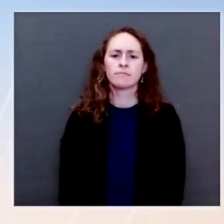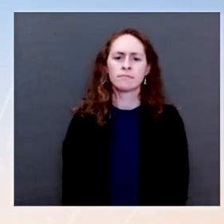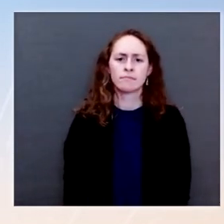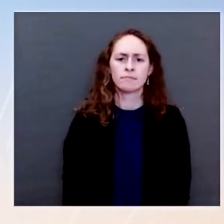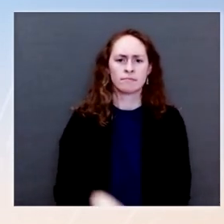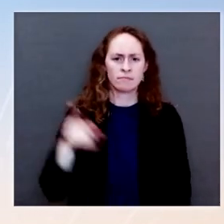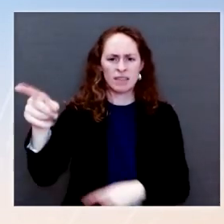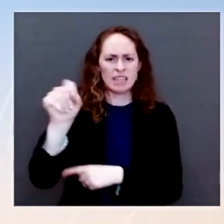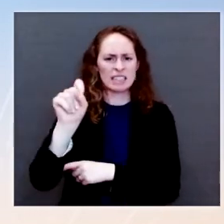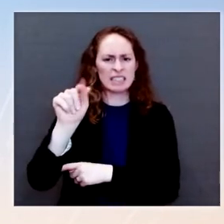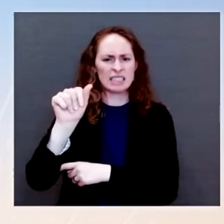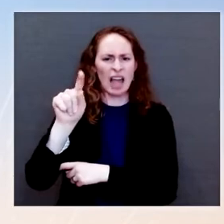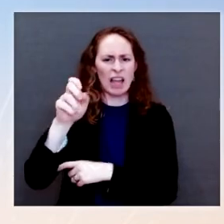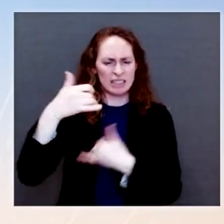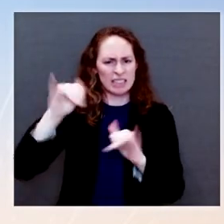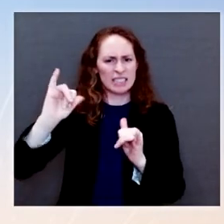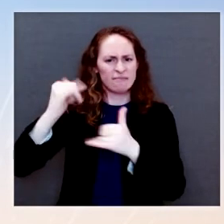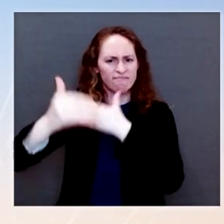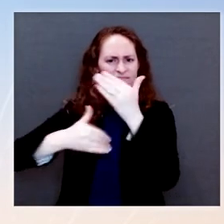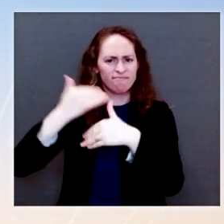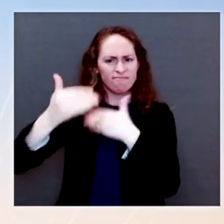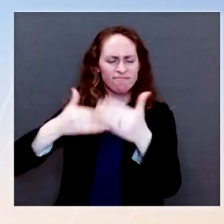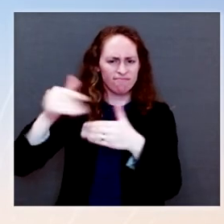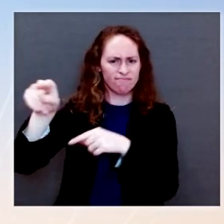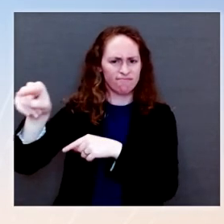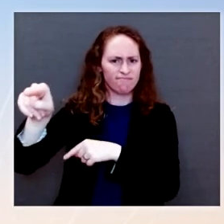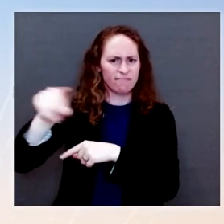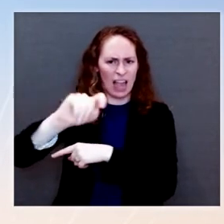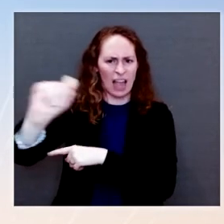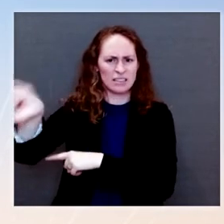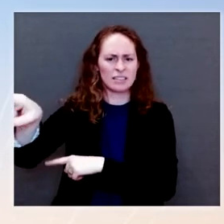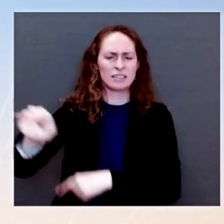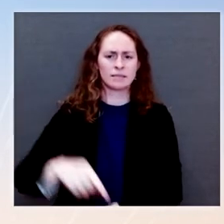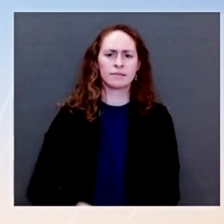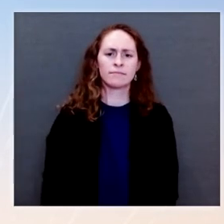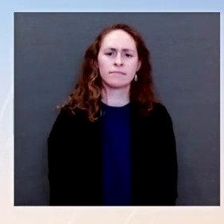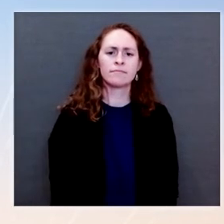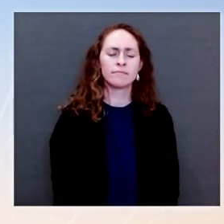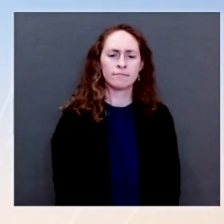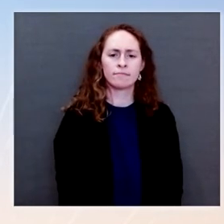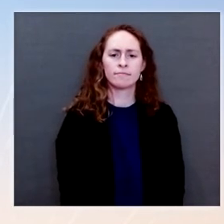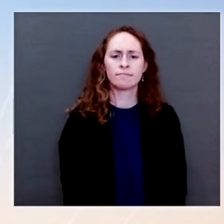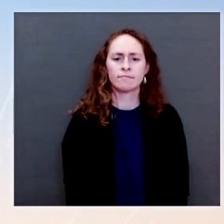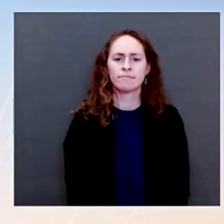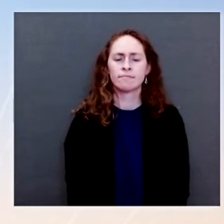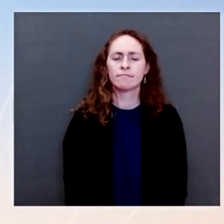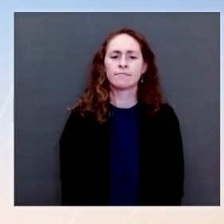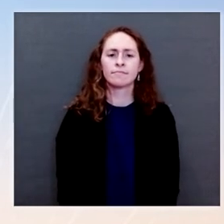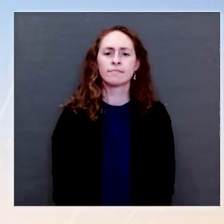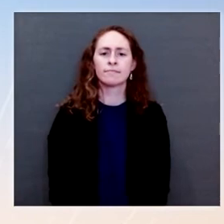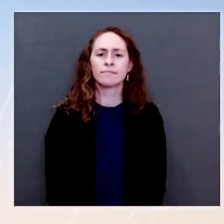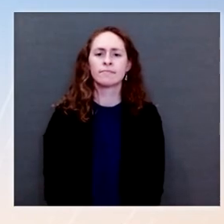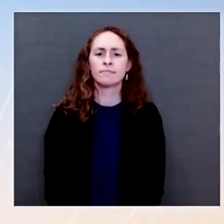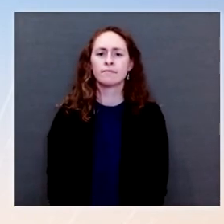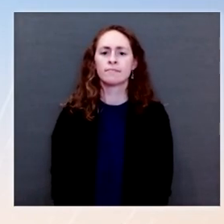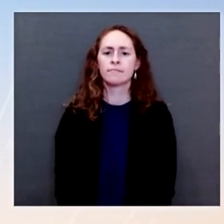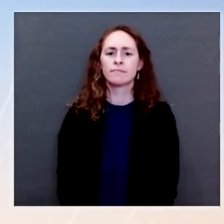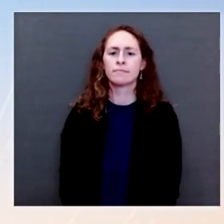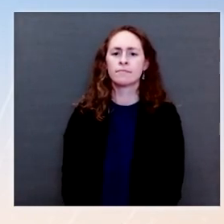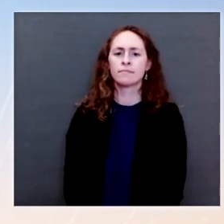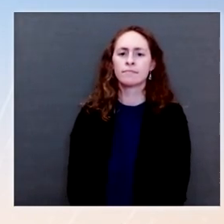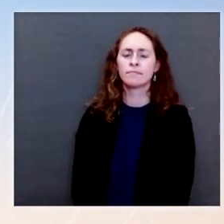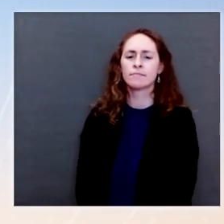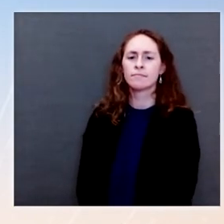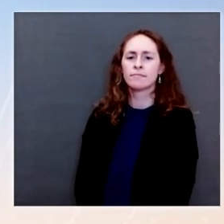comes to COVID, advocacy groups are very upset that many of those who are coming into this nation are not being